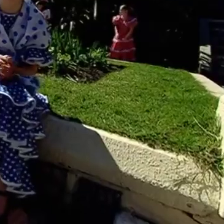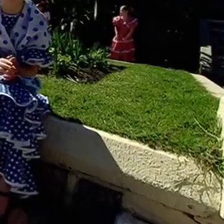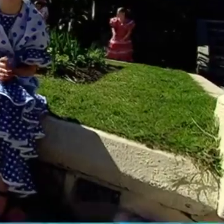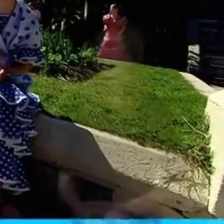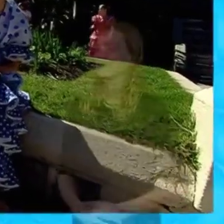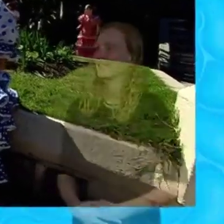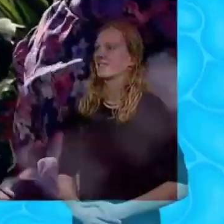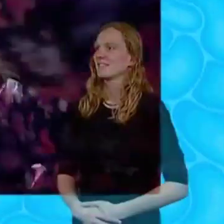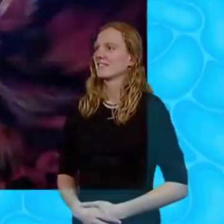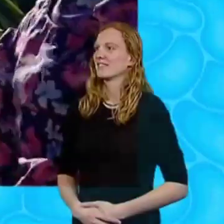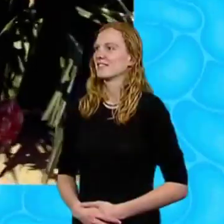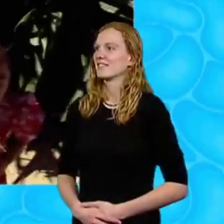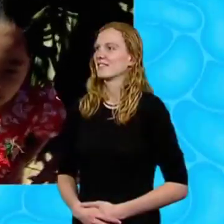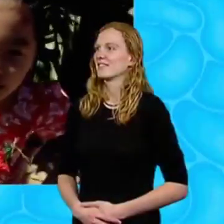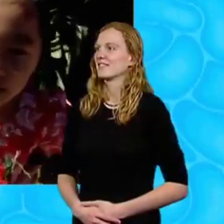Some clapping like this.